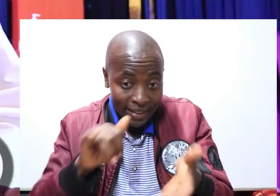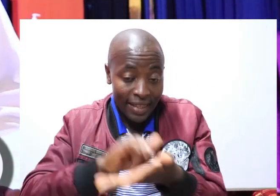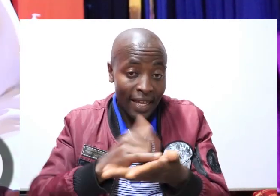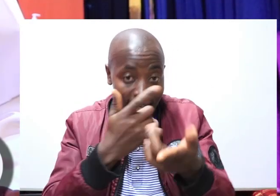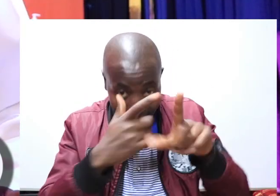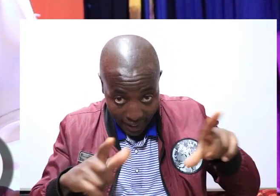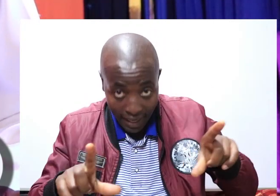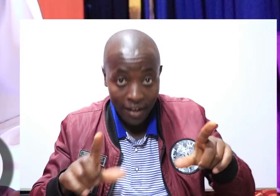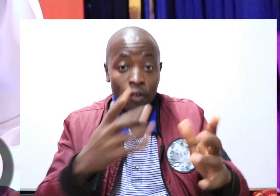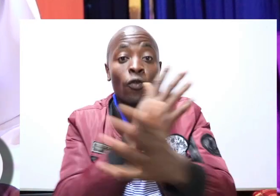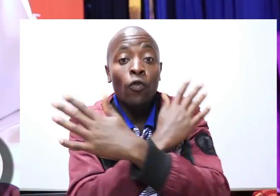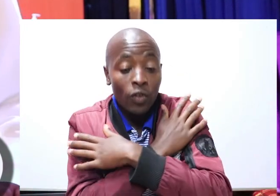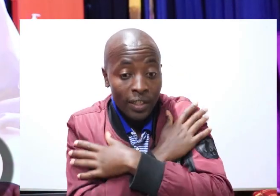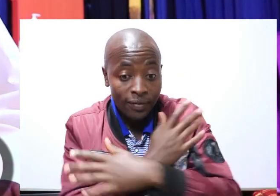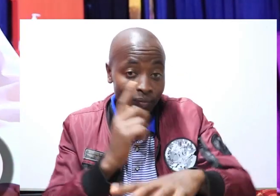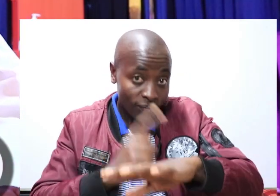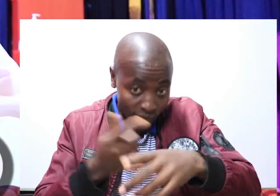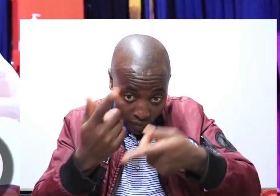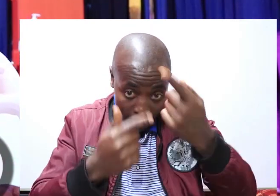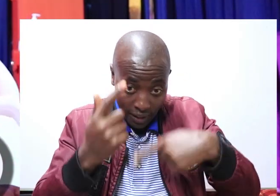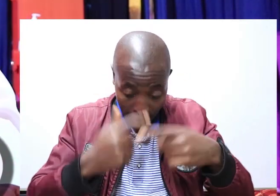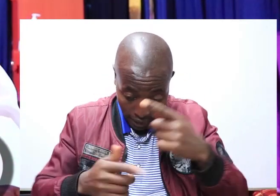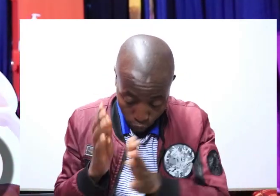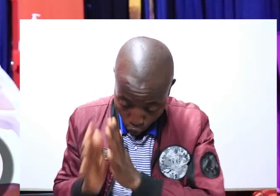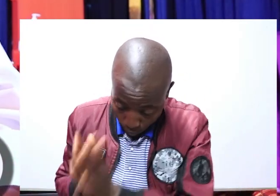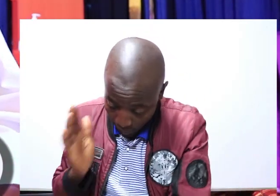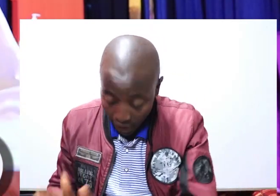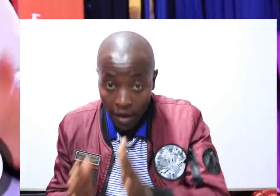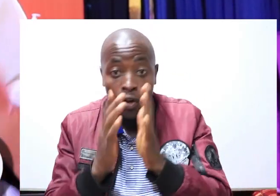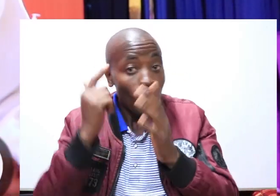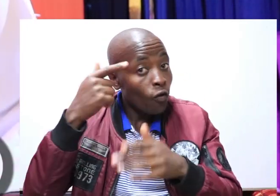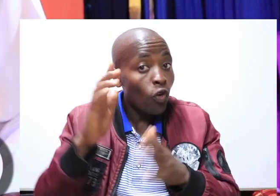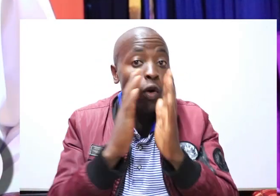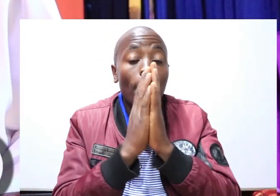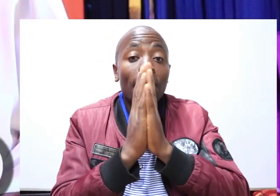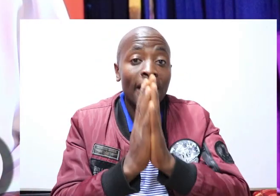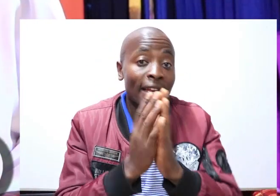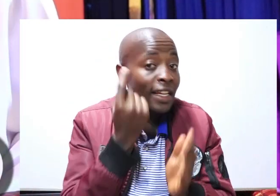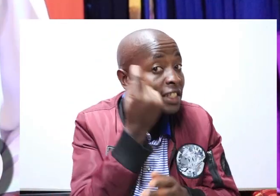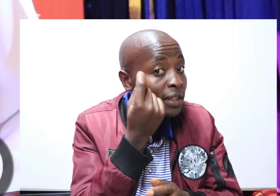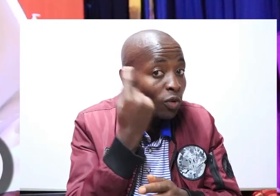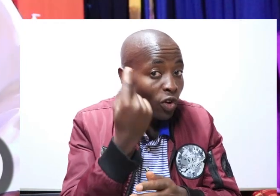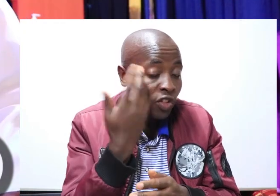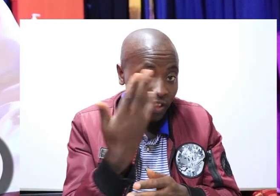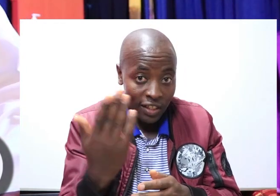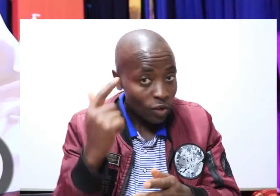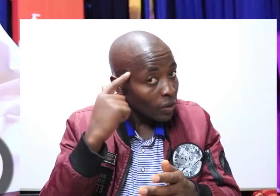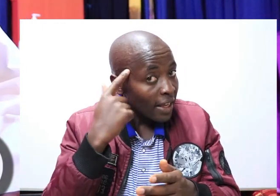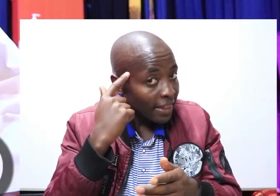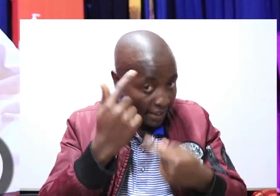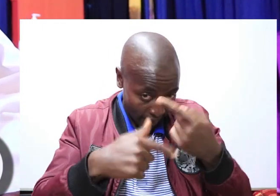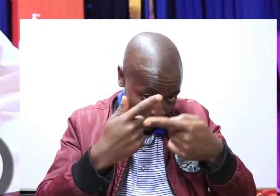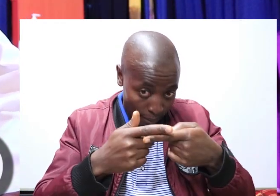land. Brethren, when it comes to the blueprint for intercession, there are a few things that we can ponder about from